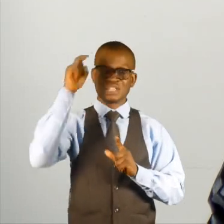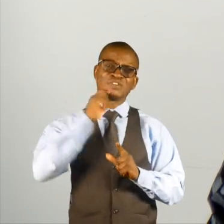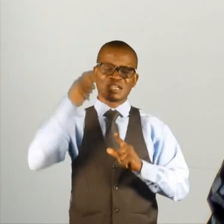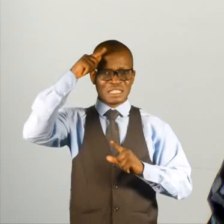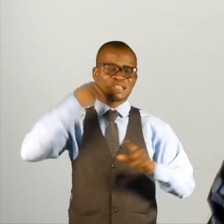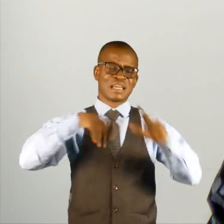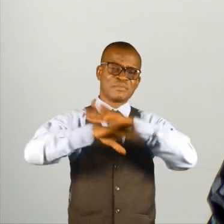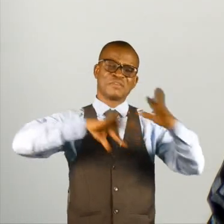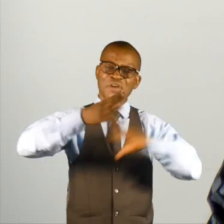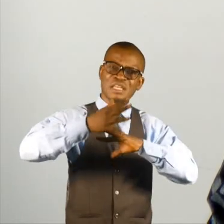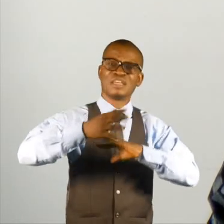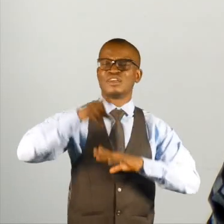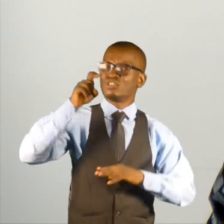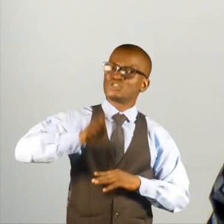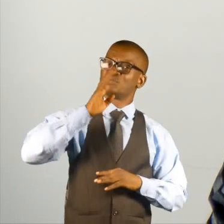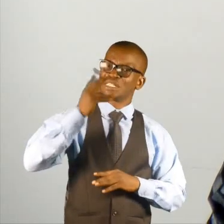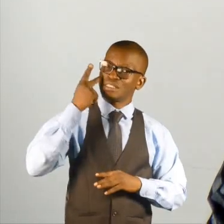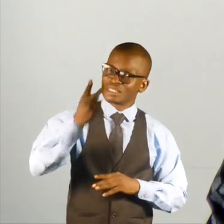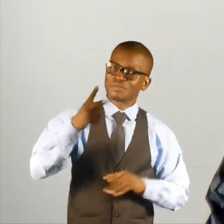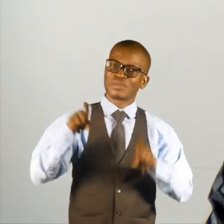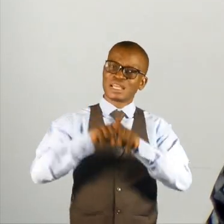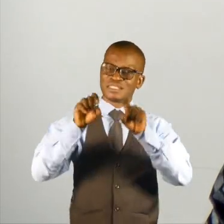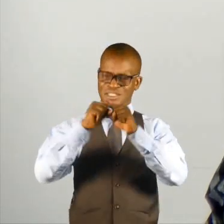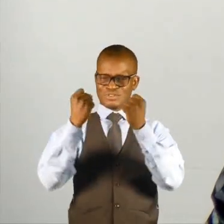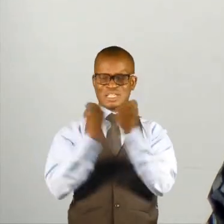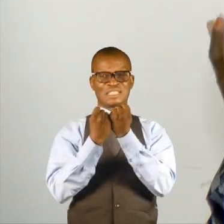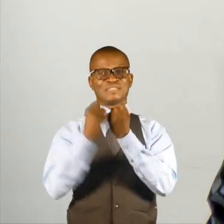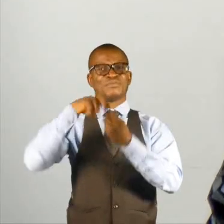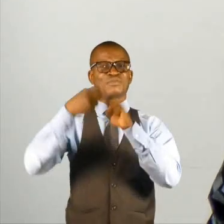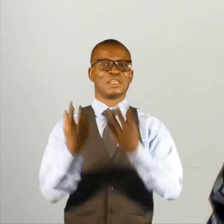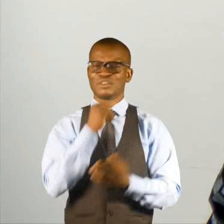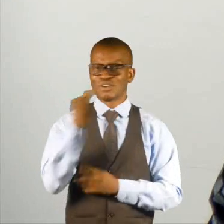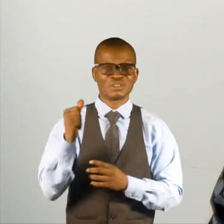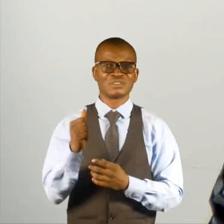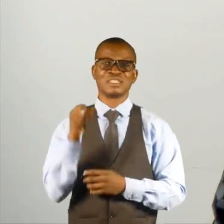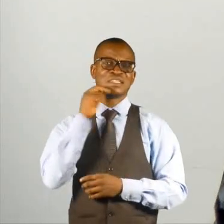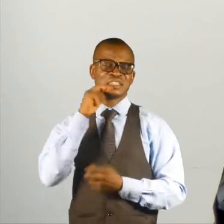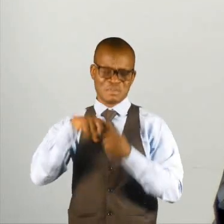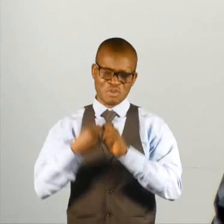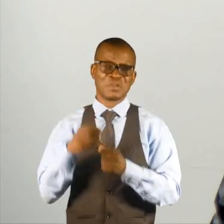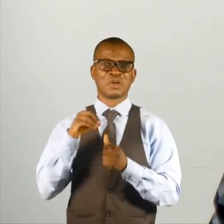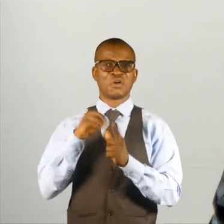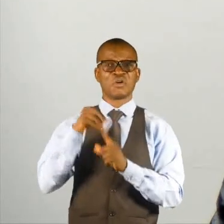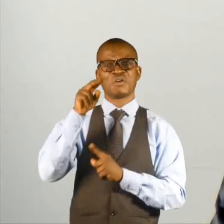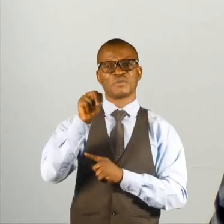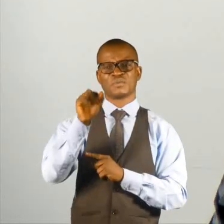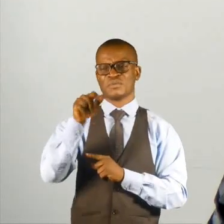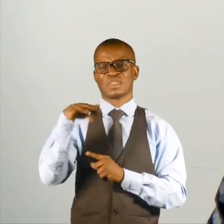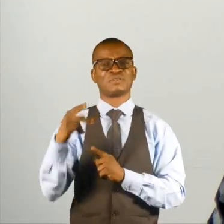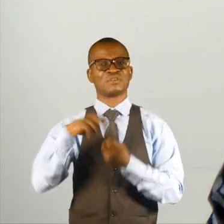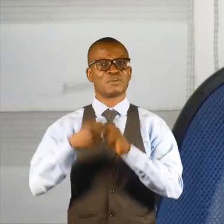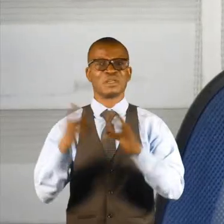gender-based violence, it should be seen as a societal concern. It shouldn't be the problem of Nigeria or the problem